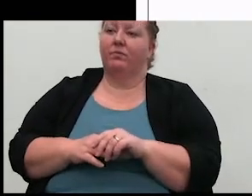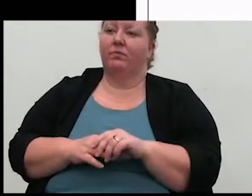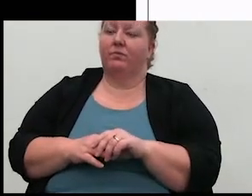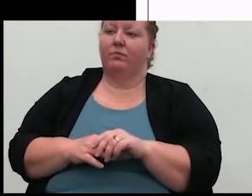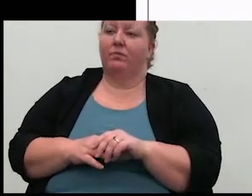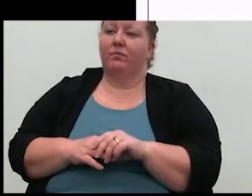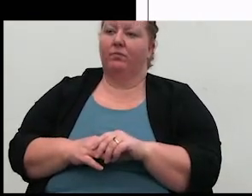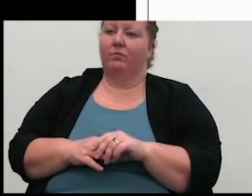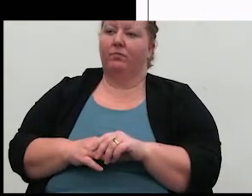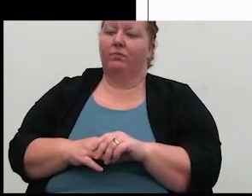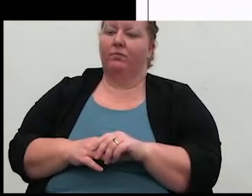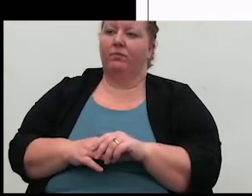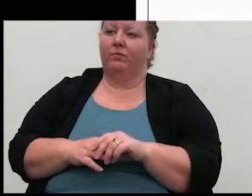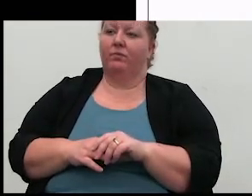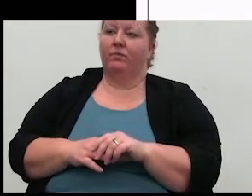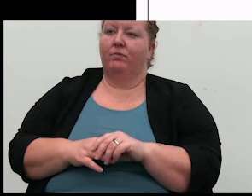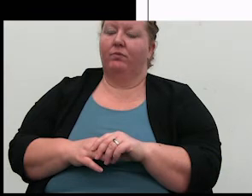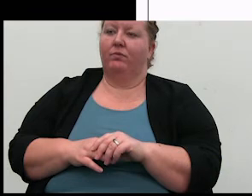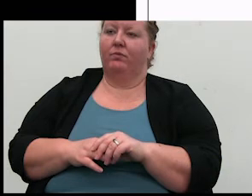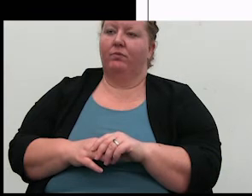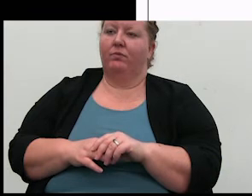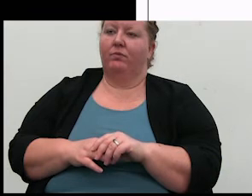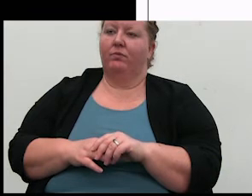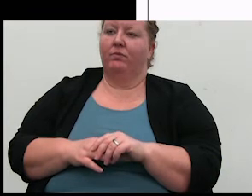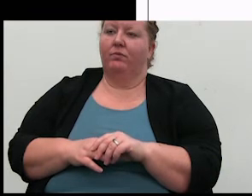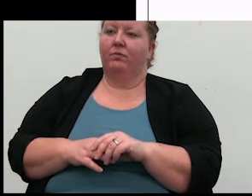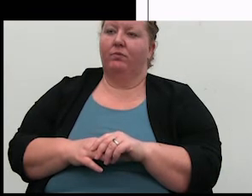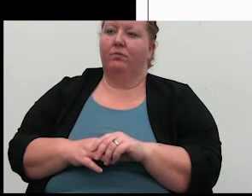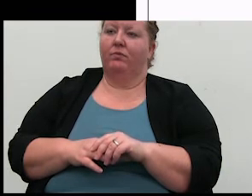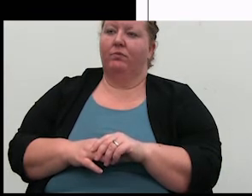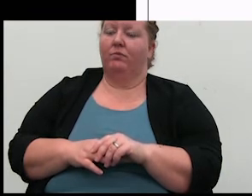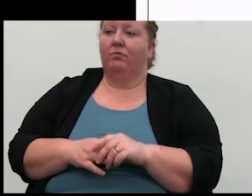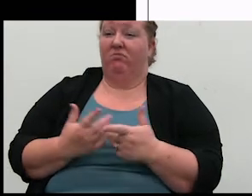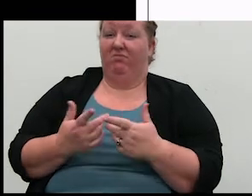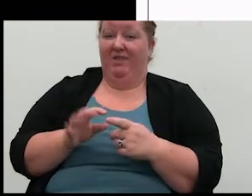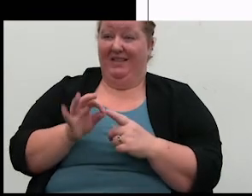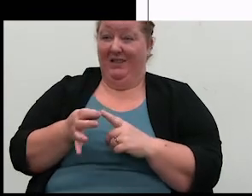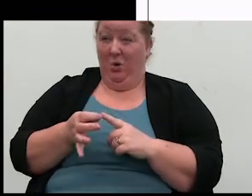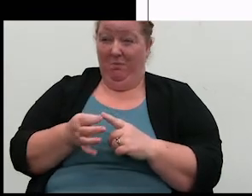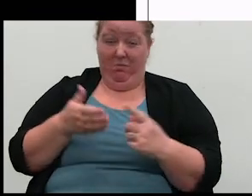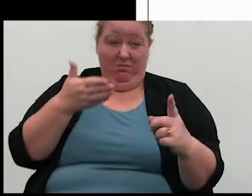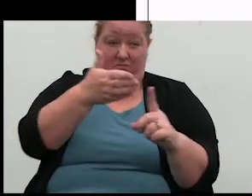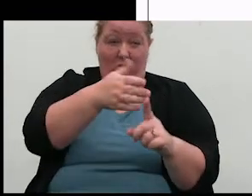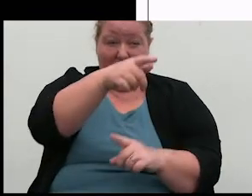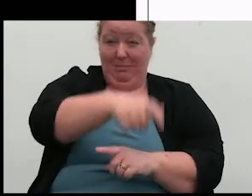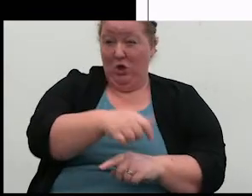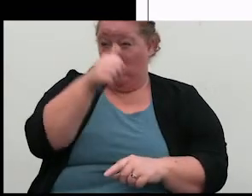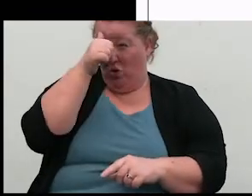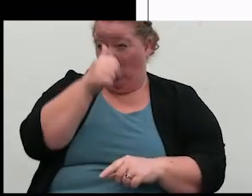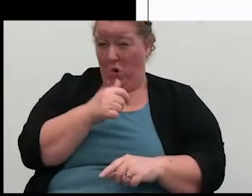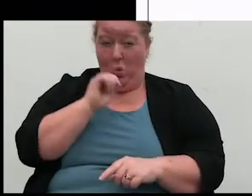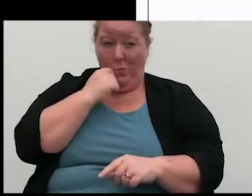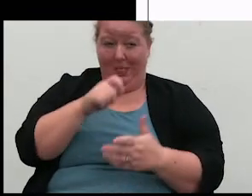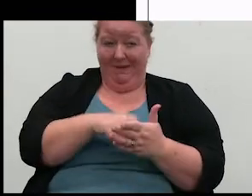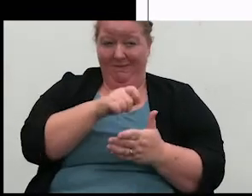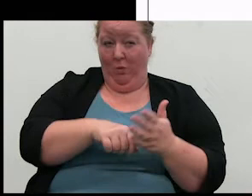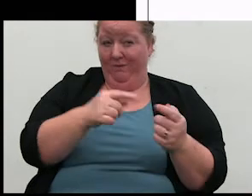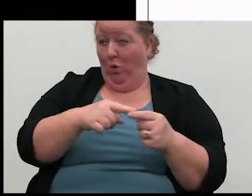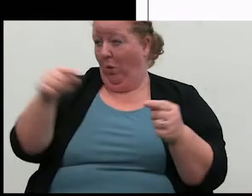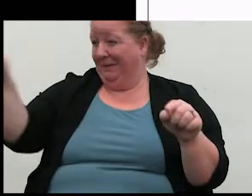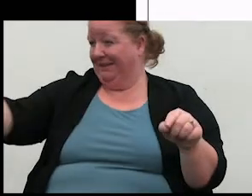no point in targeting people who are definitely going to vote for your opponent. And there's no point in targeting people who are definitely going to vote for